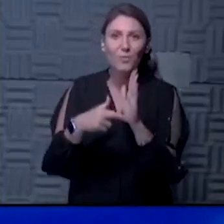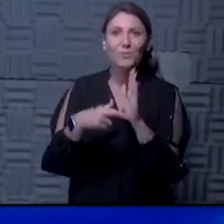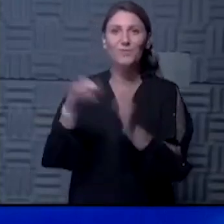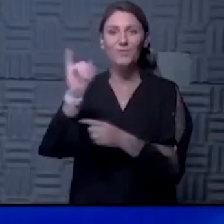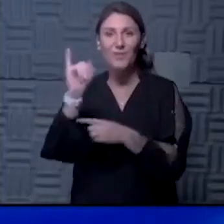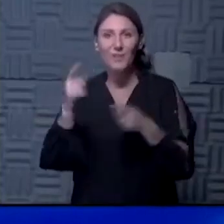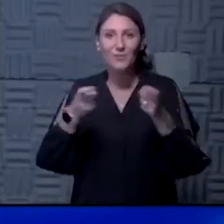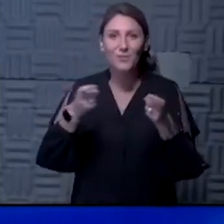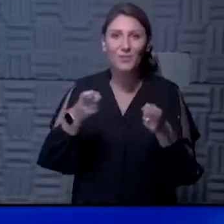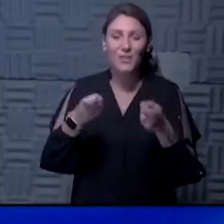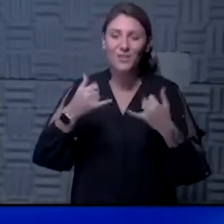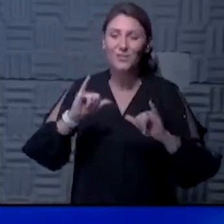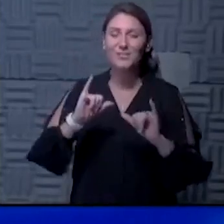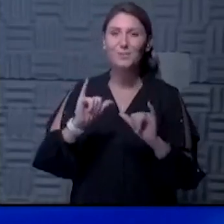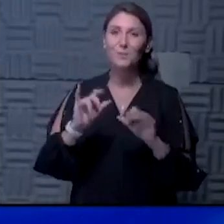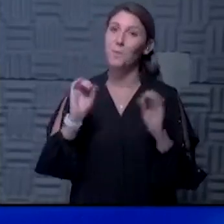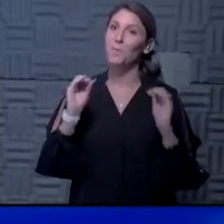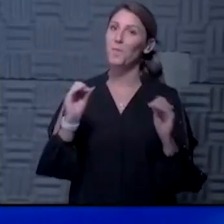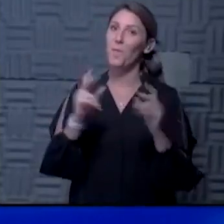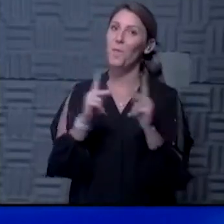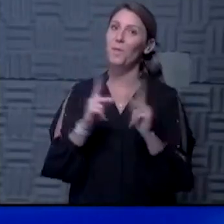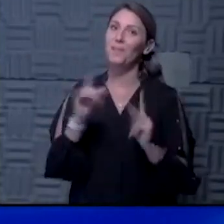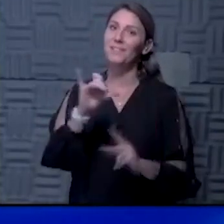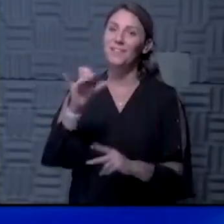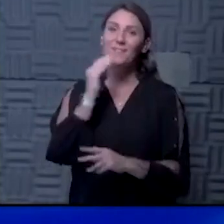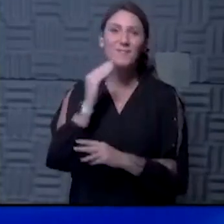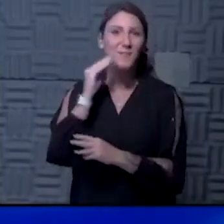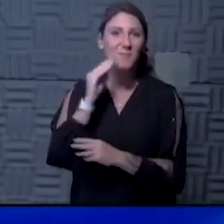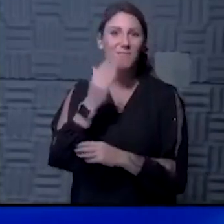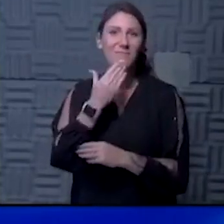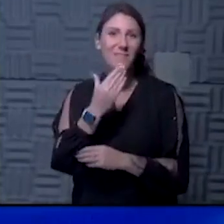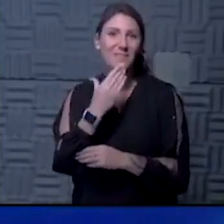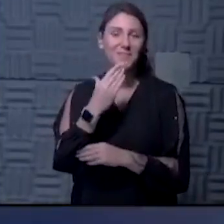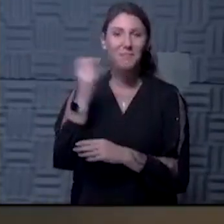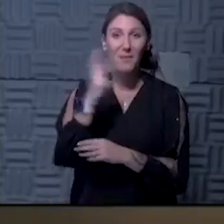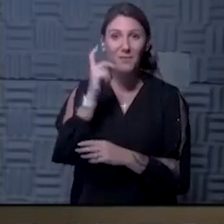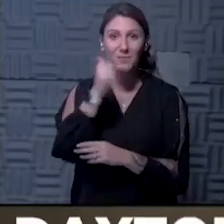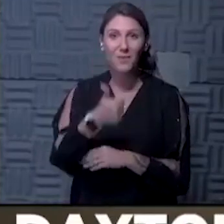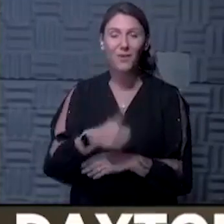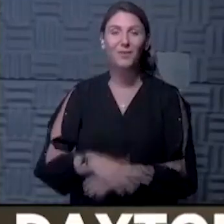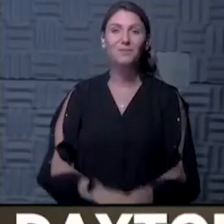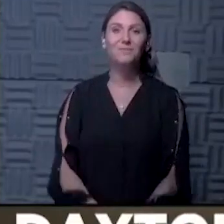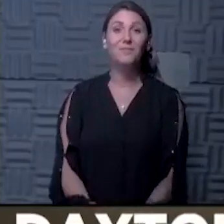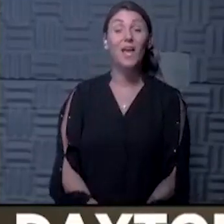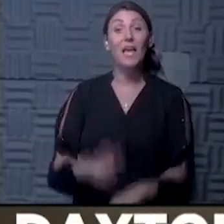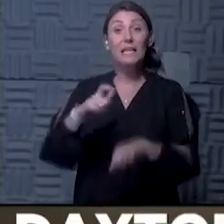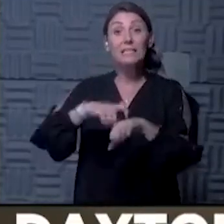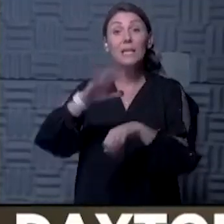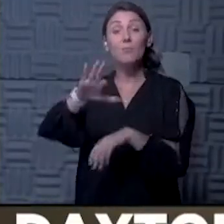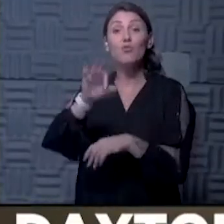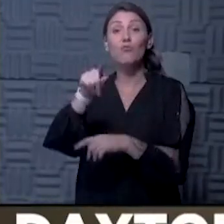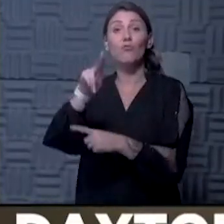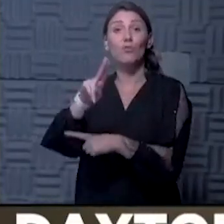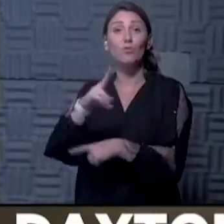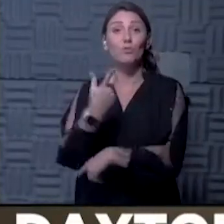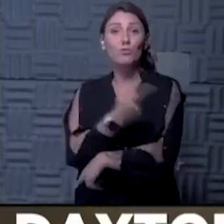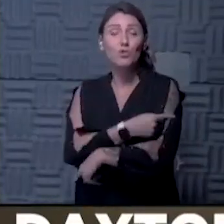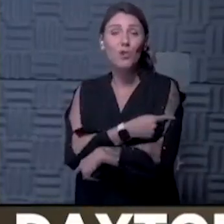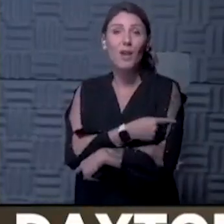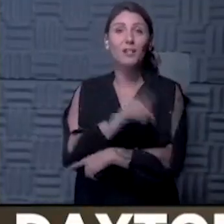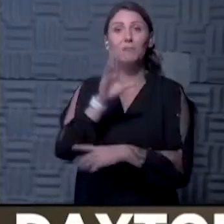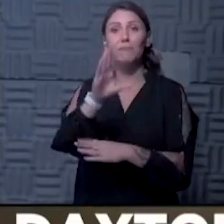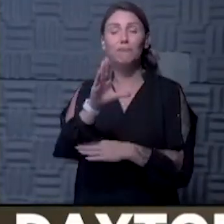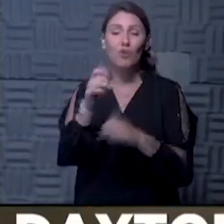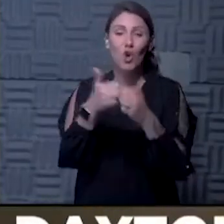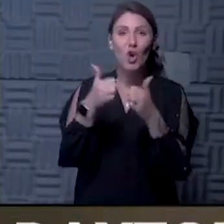control. There's still no place like home. Thanks. We'll be back with you tomorrow. It's time to get your flu shot. Put on your game